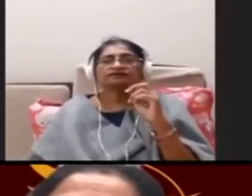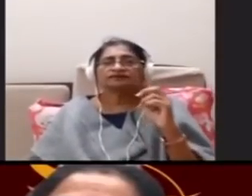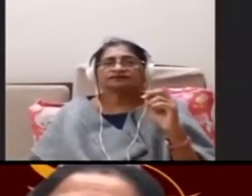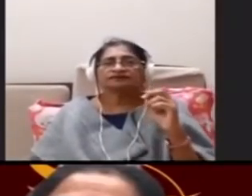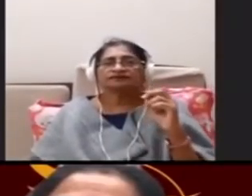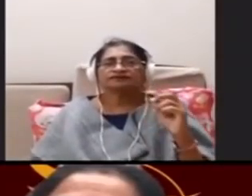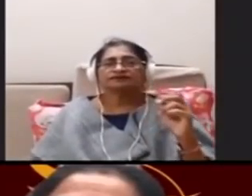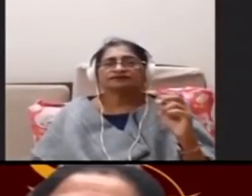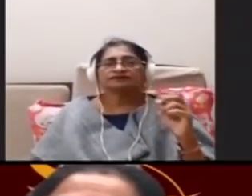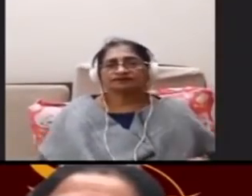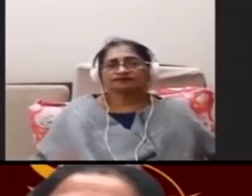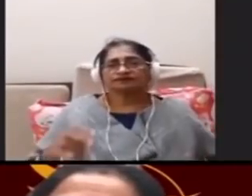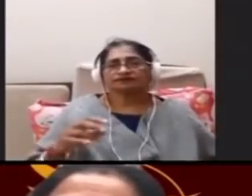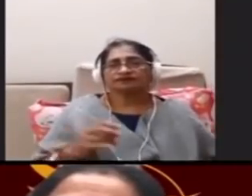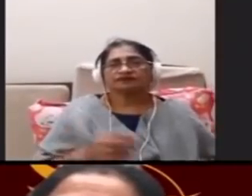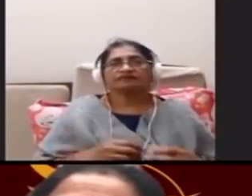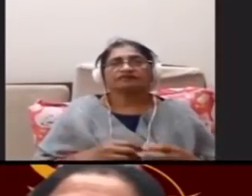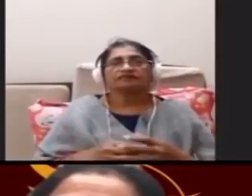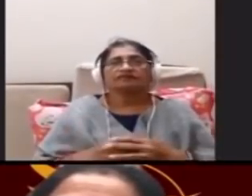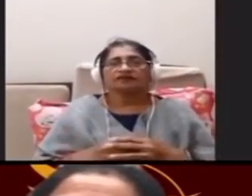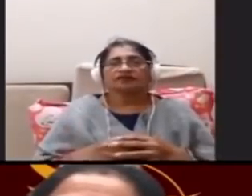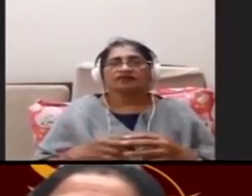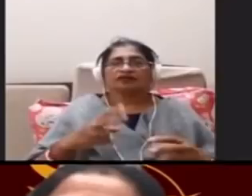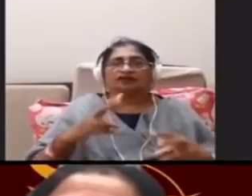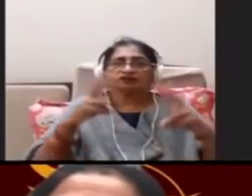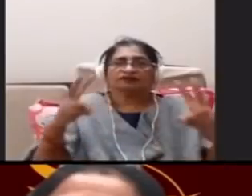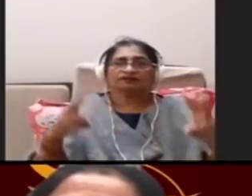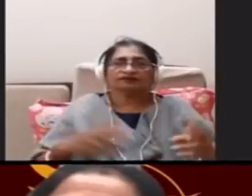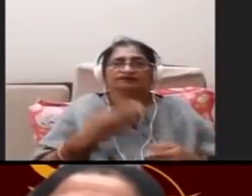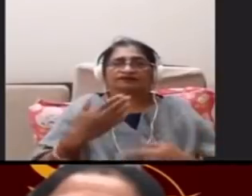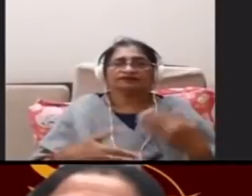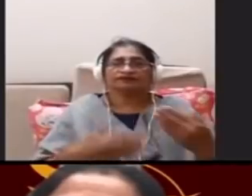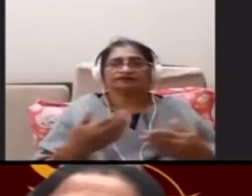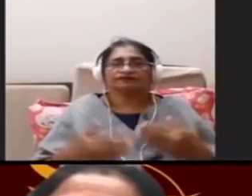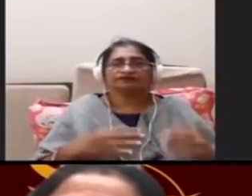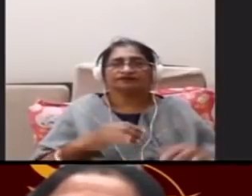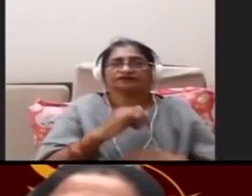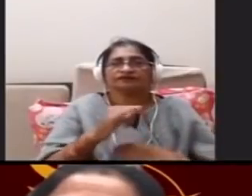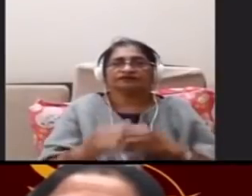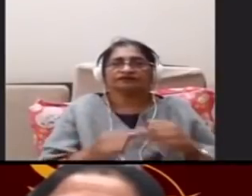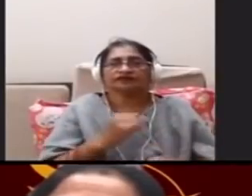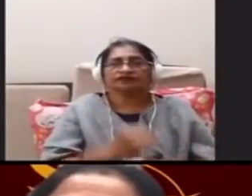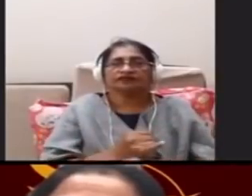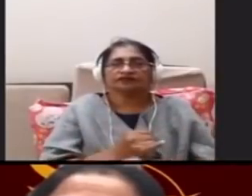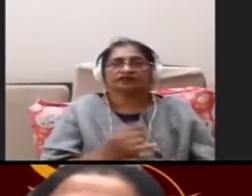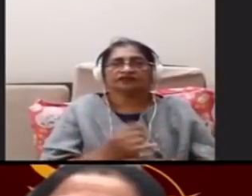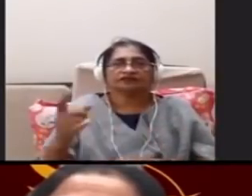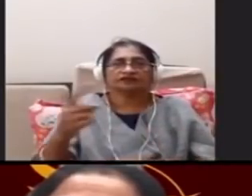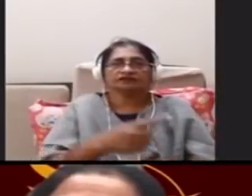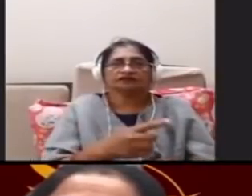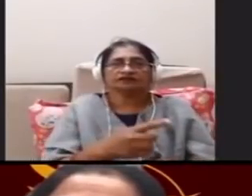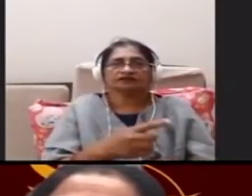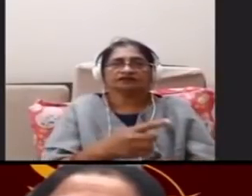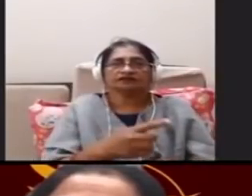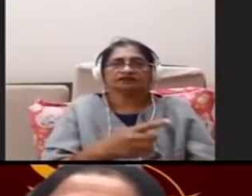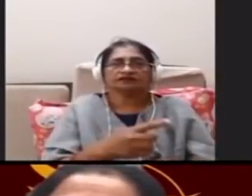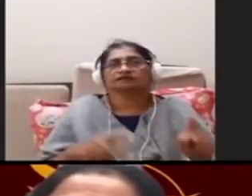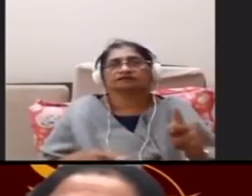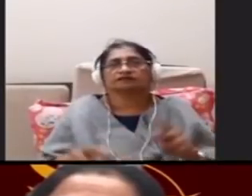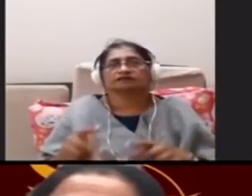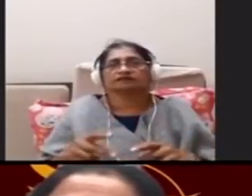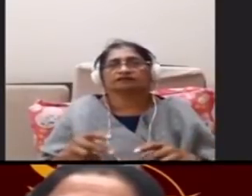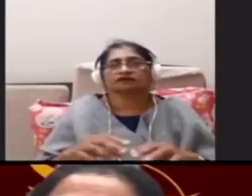video. I'm very excited that on International Day of the Disabled Persons is being